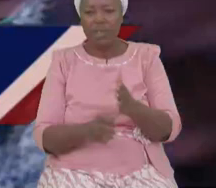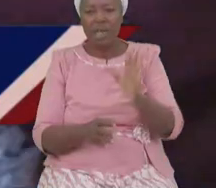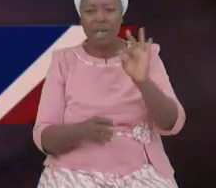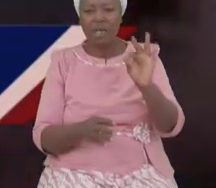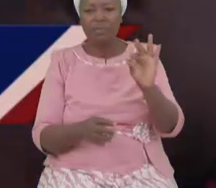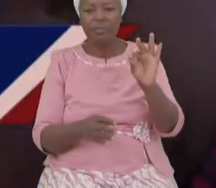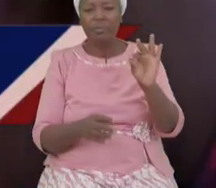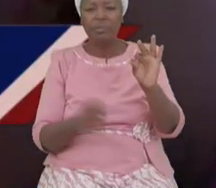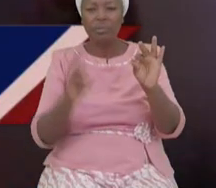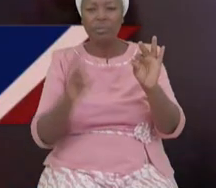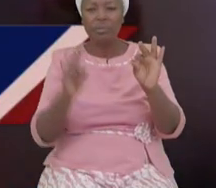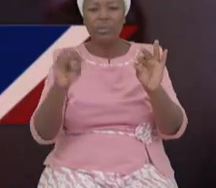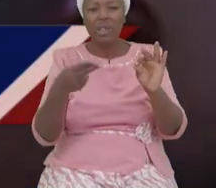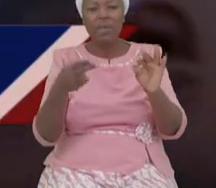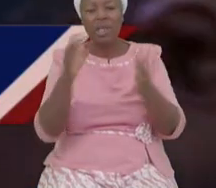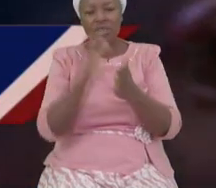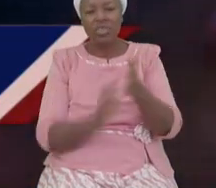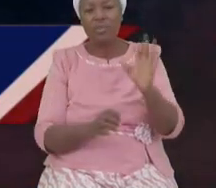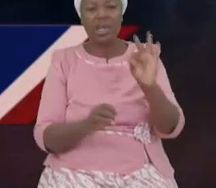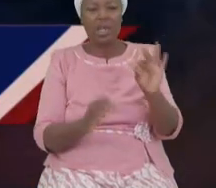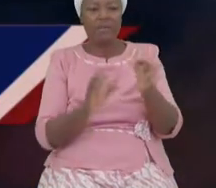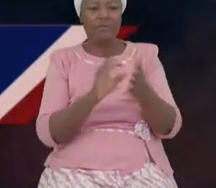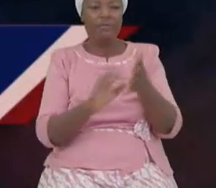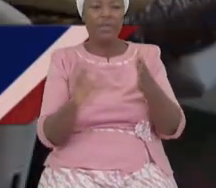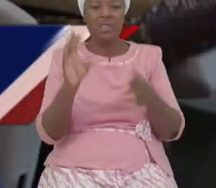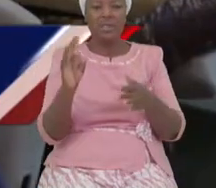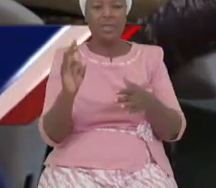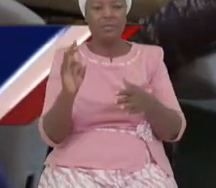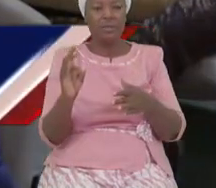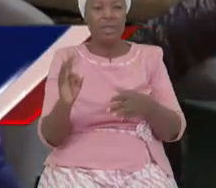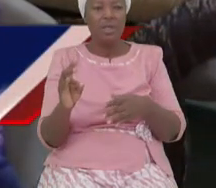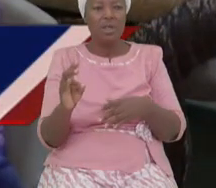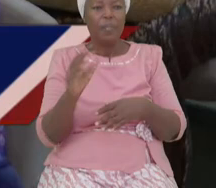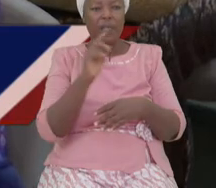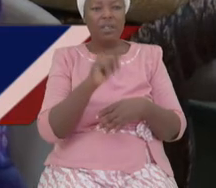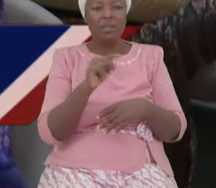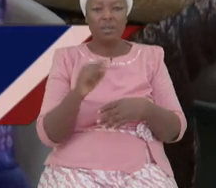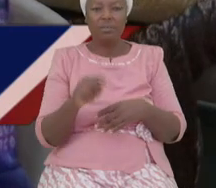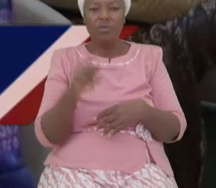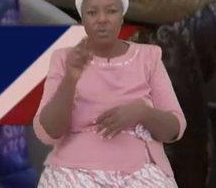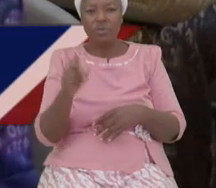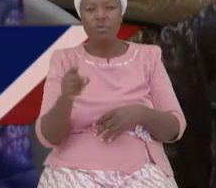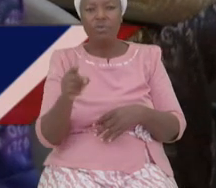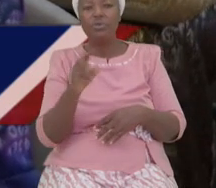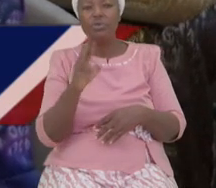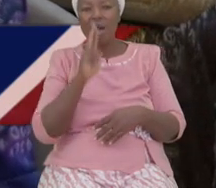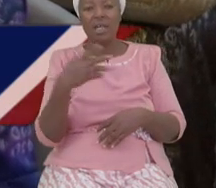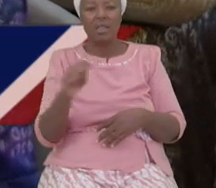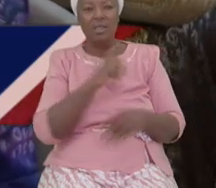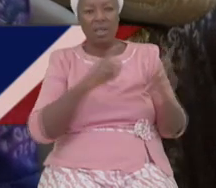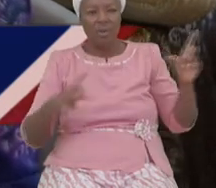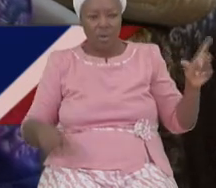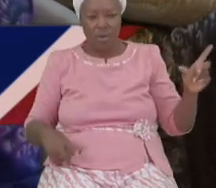from verse 7. Nehemiah chapter 9, verse 7. Thou art the Lord, the God who